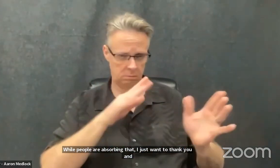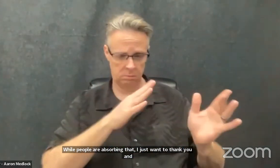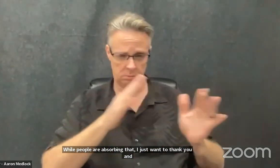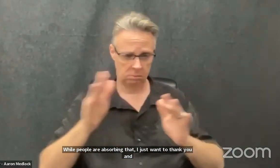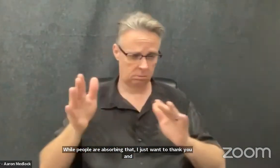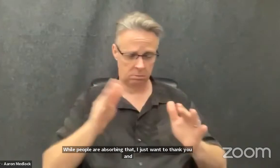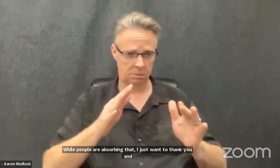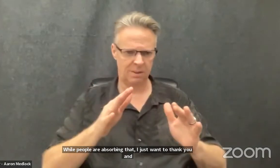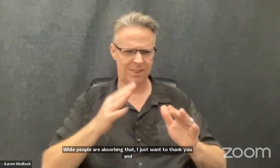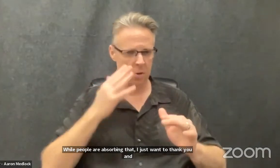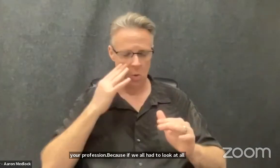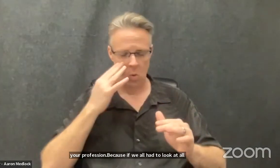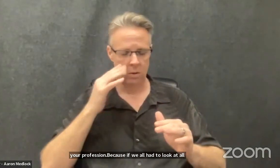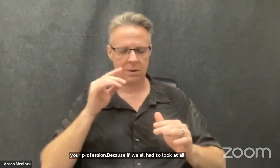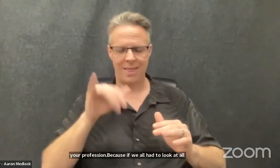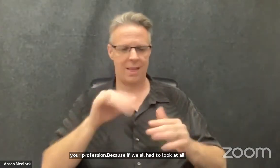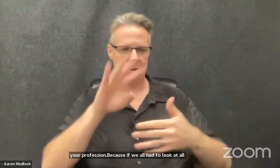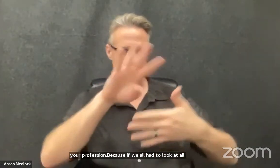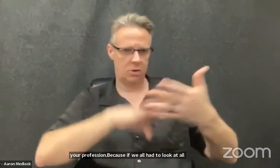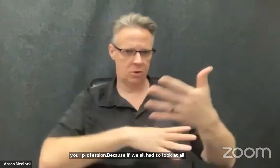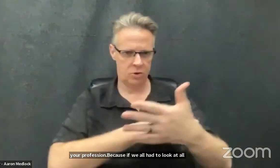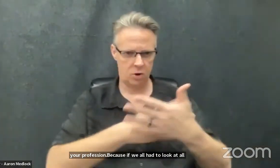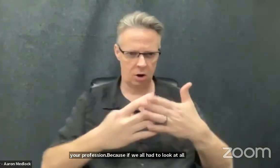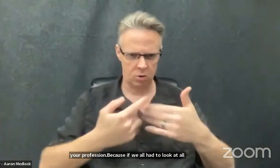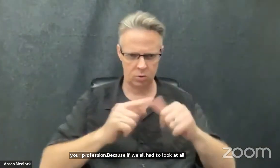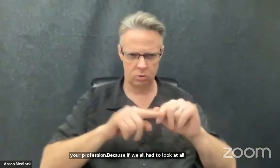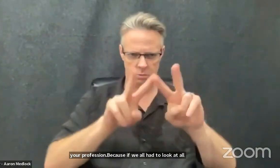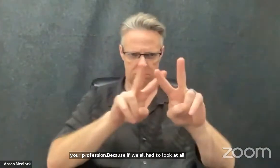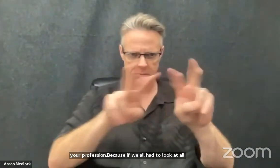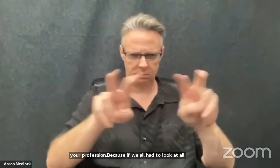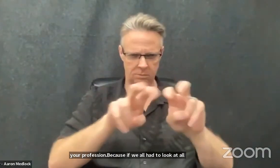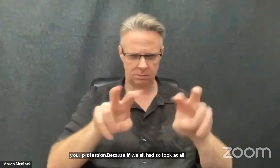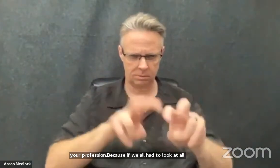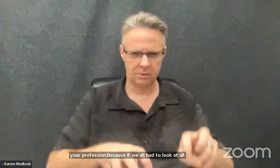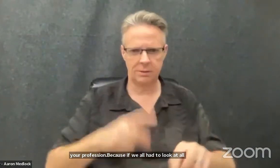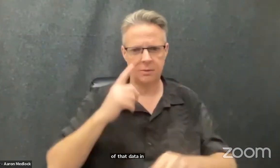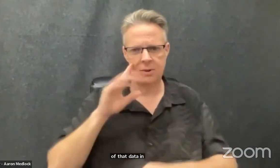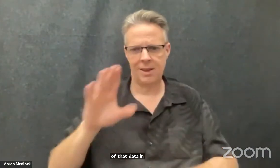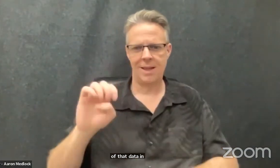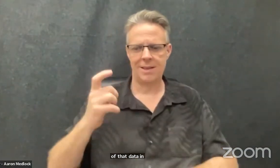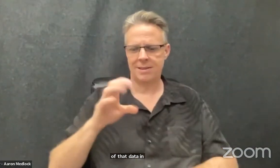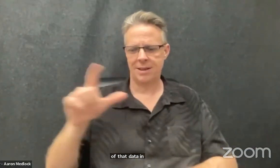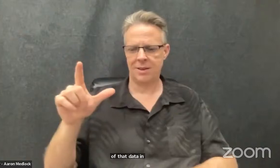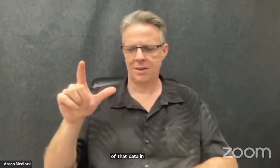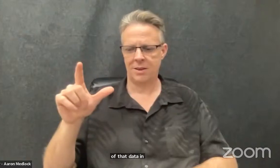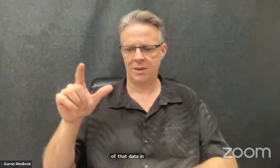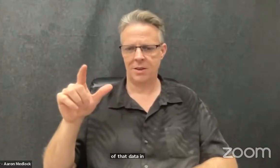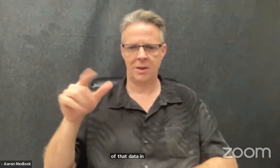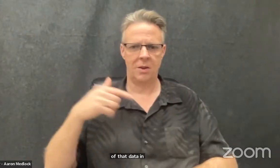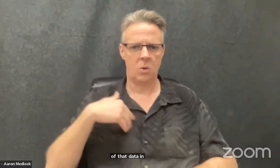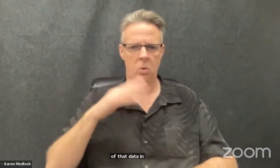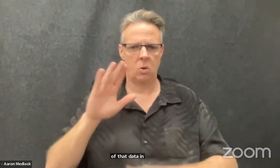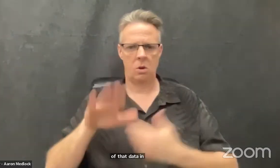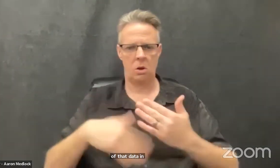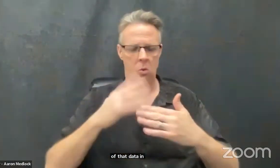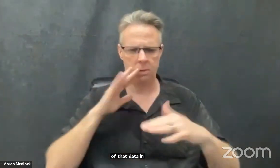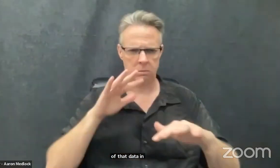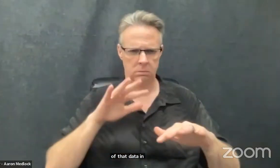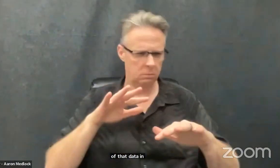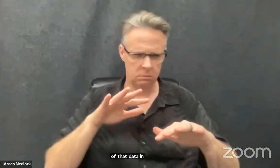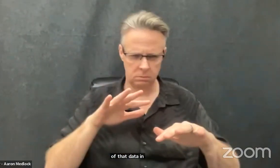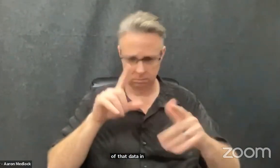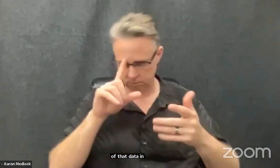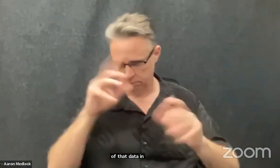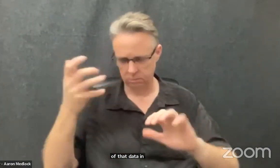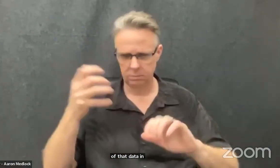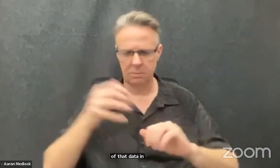like little Excel charts, Excel cells, we'd all be dying. And so I think